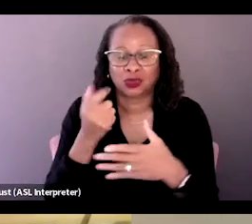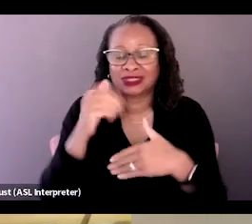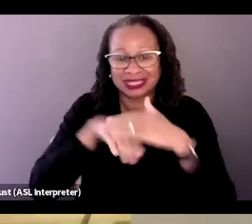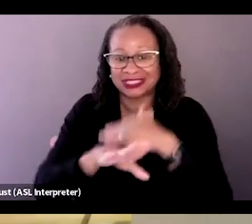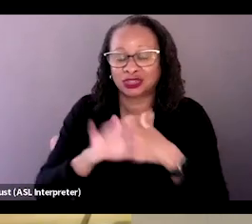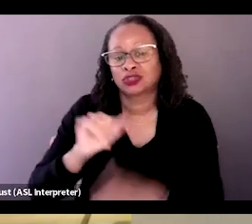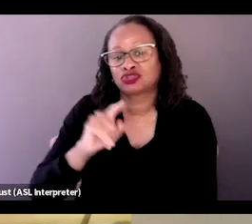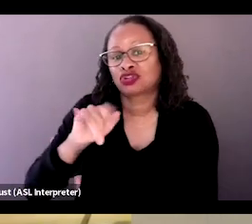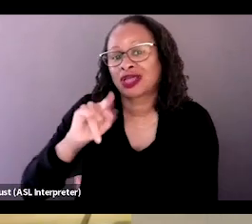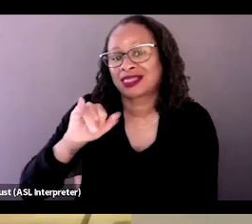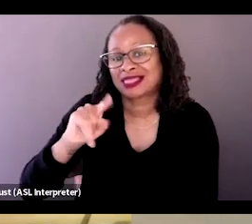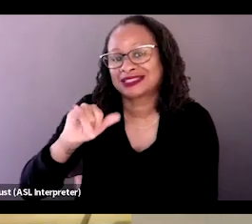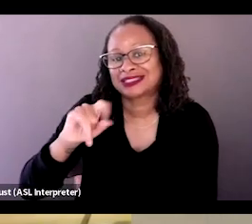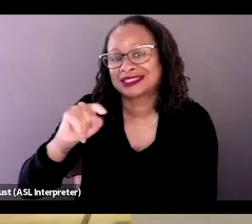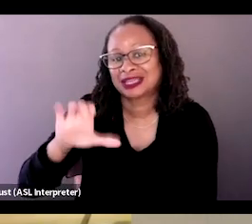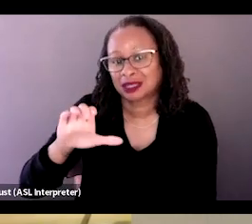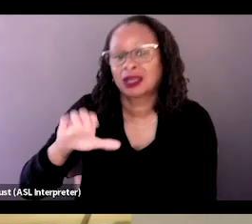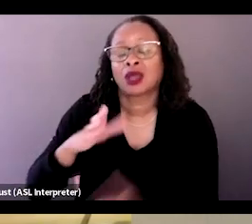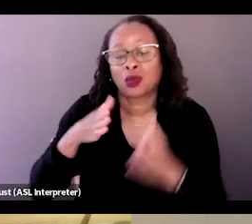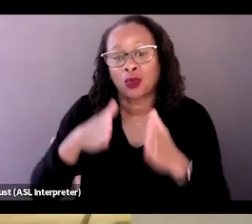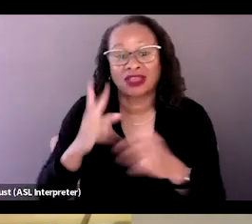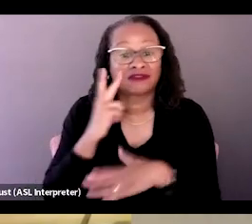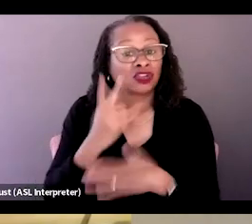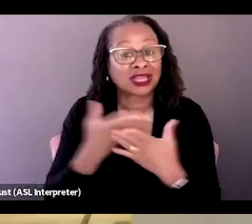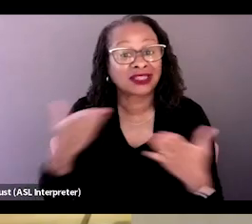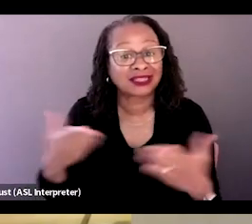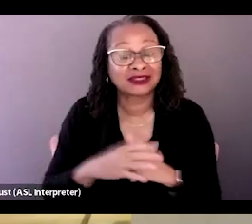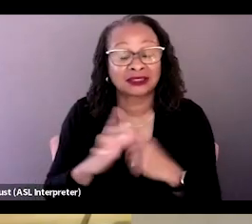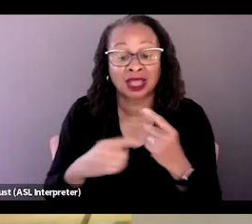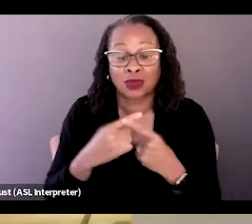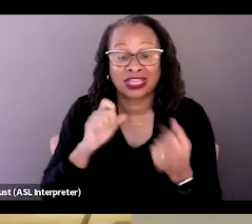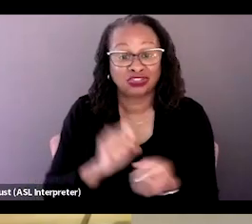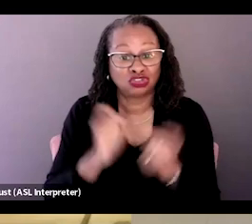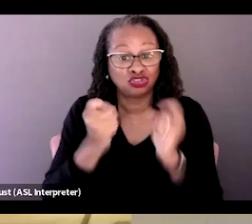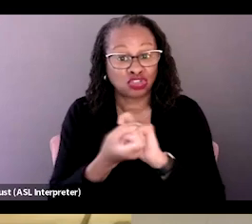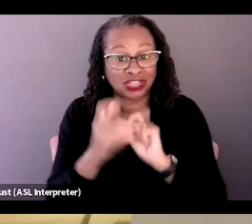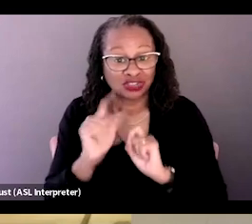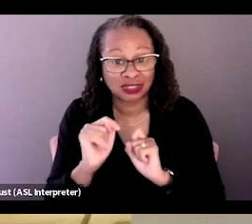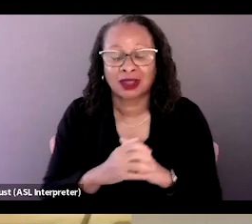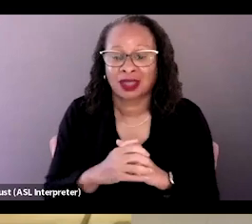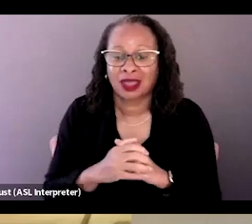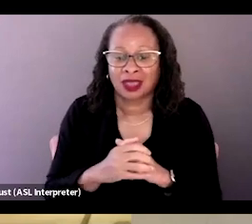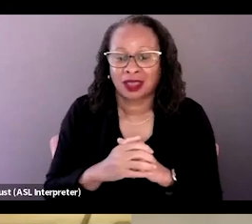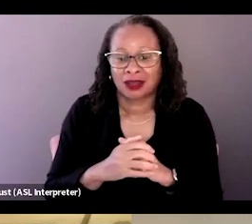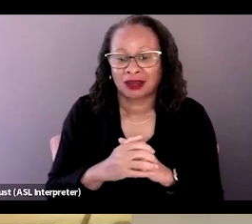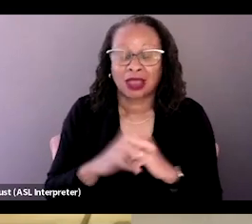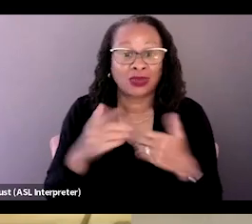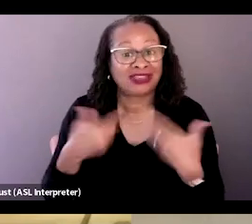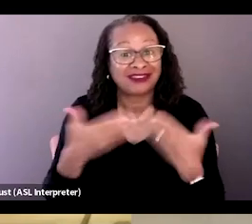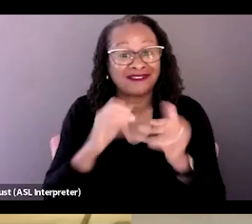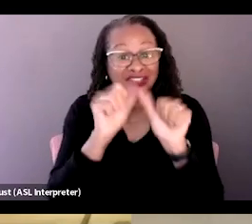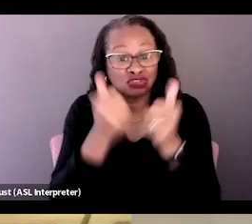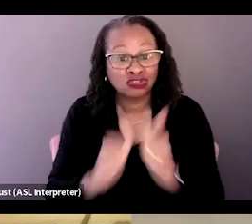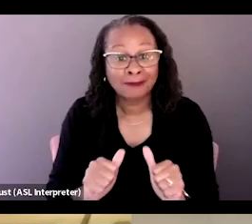journalistic you know, way of looking at things, where we can transform it and we can give it a shape